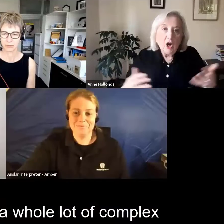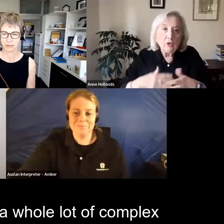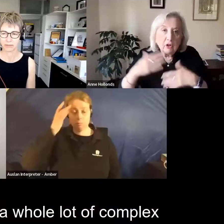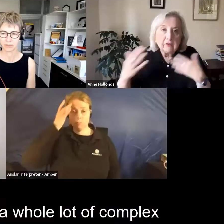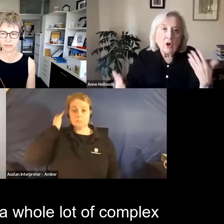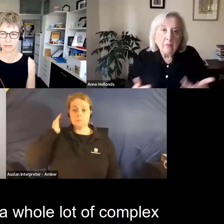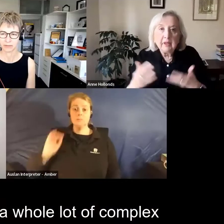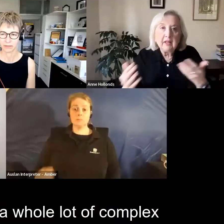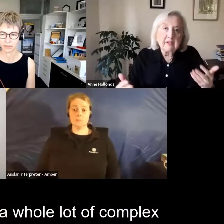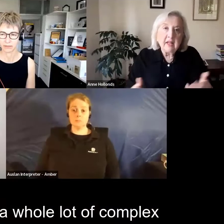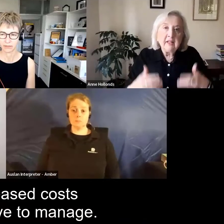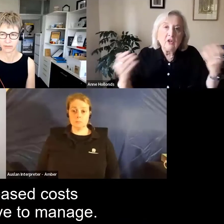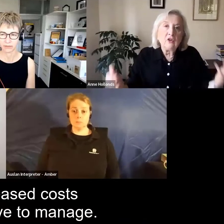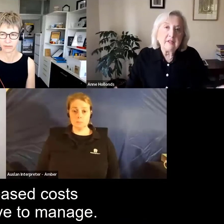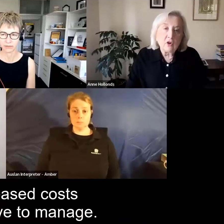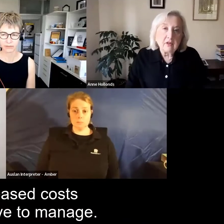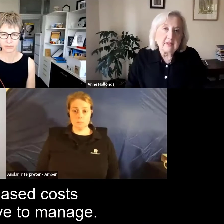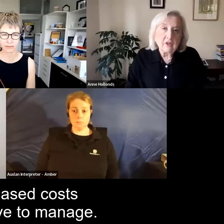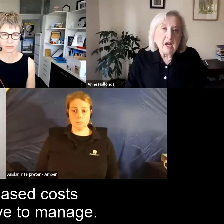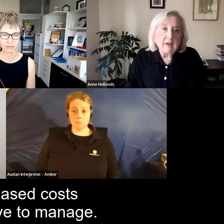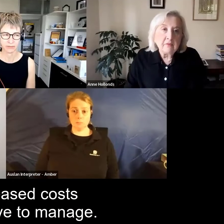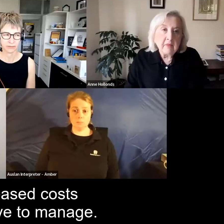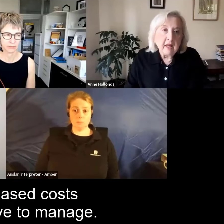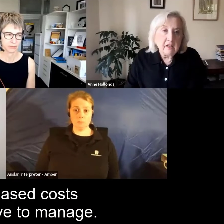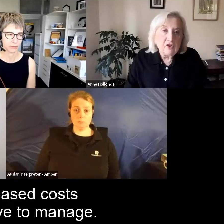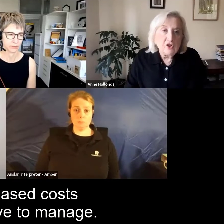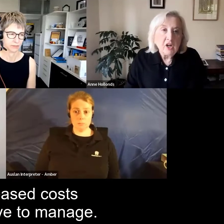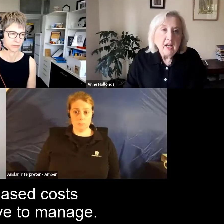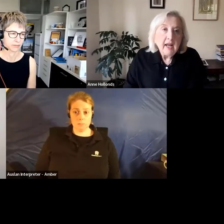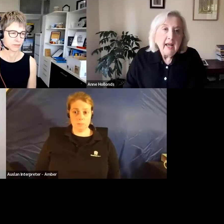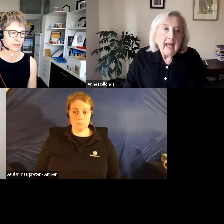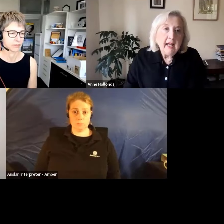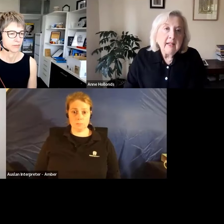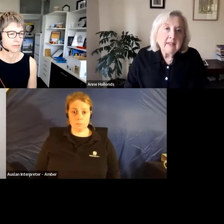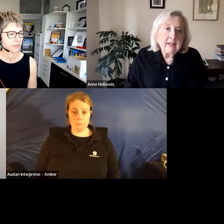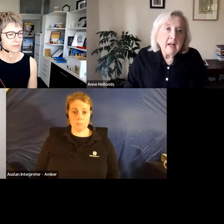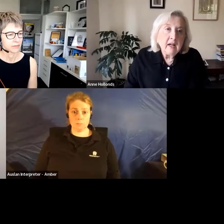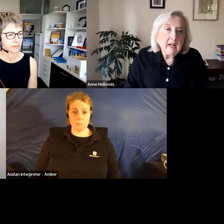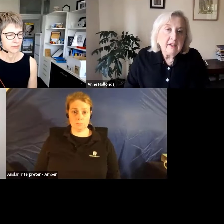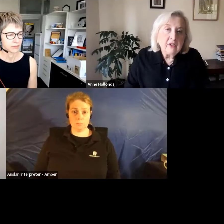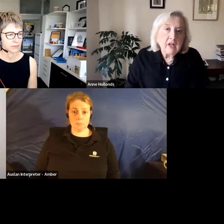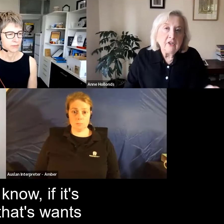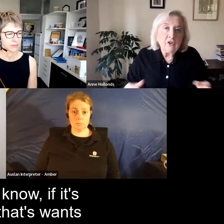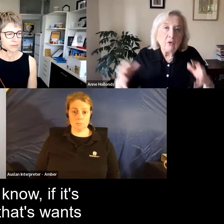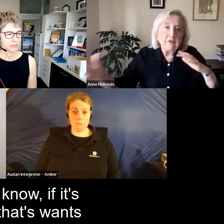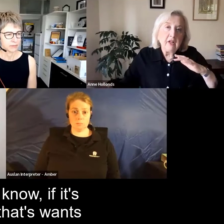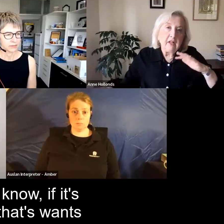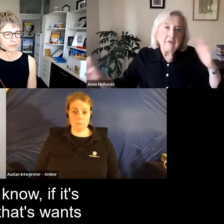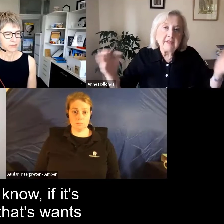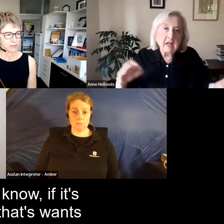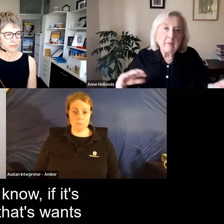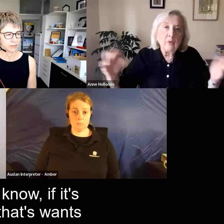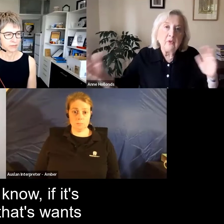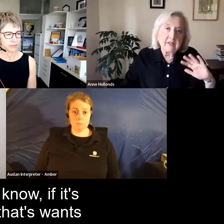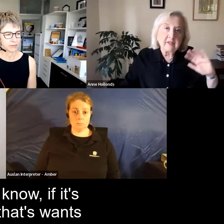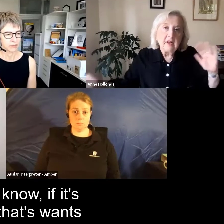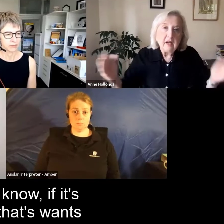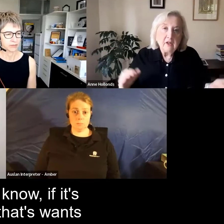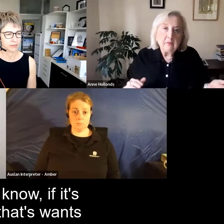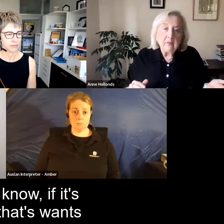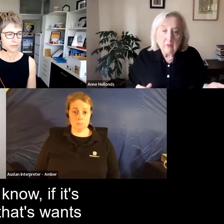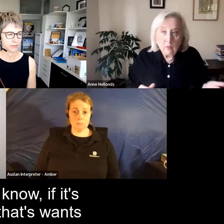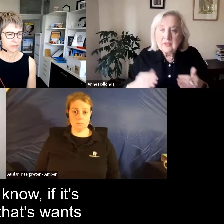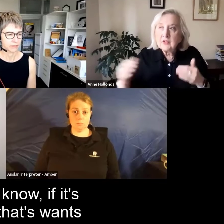are a whole lot of complex and increased costs that you have to manage, and if it's a couple